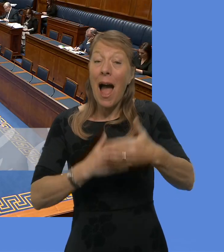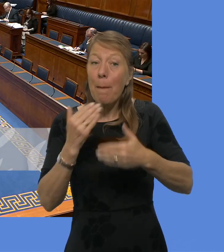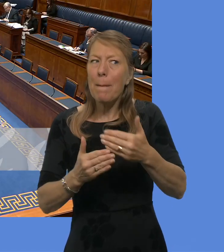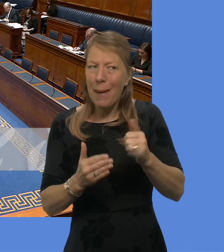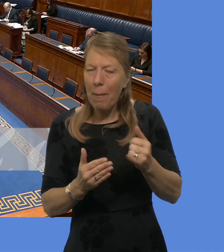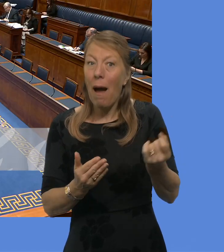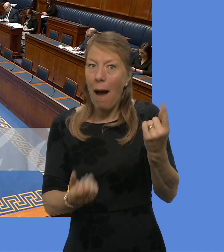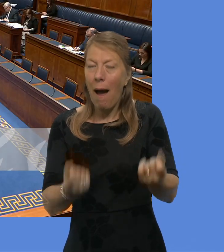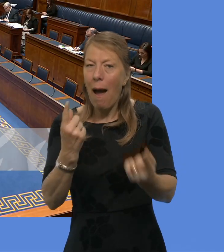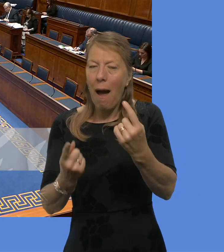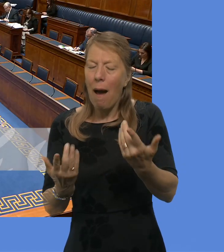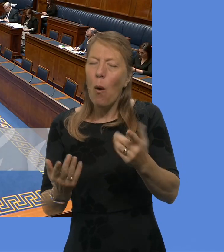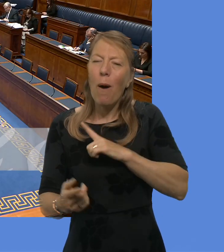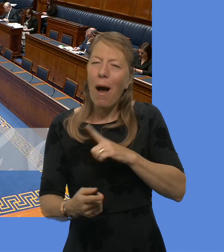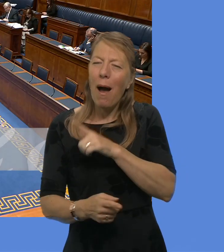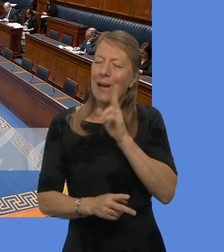Tom Buchanan.